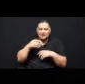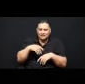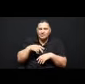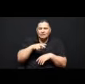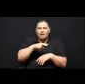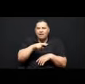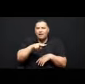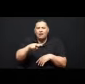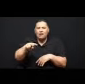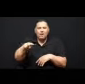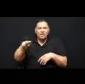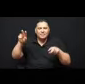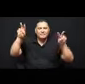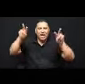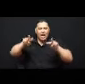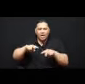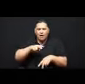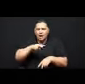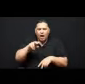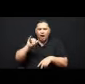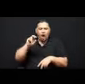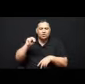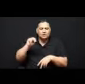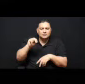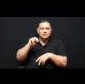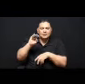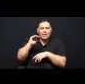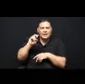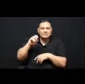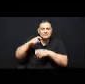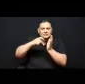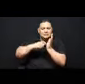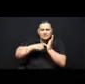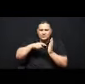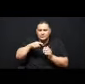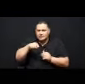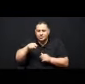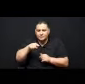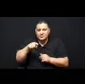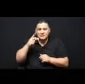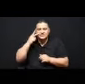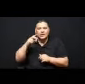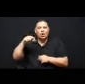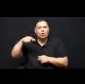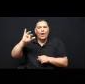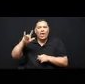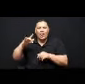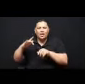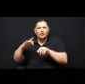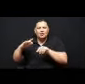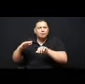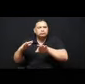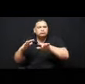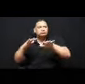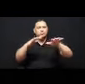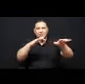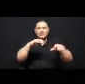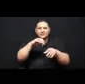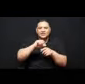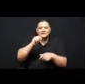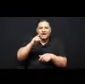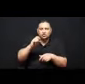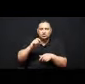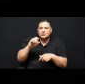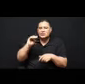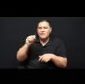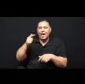leading into town. A covey of quail clucks somewhere in the sage, a magpie scolds a meadowlark singing,